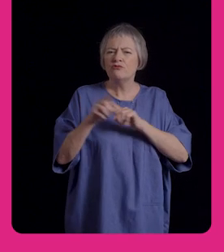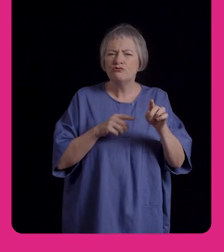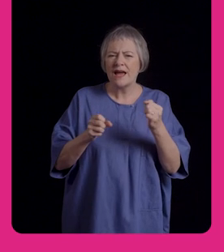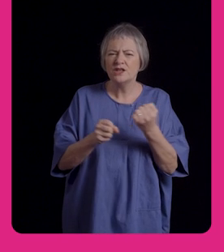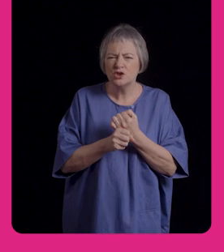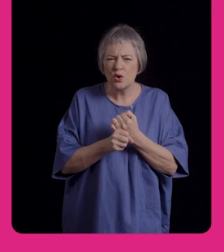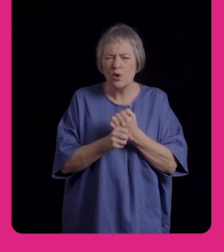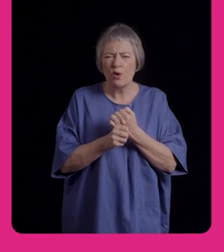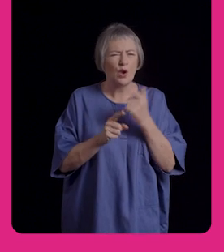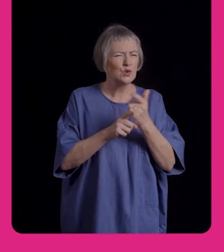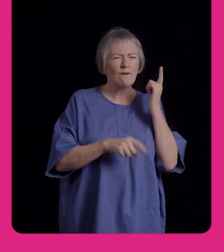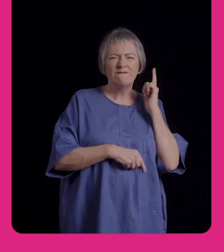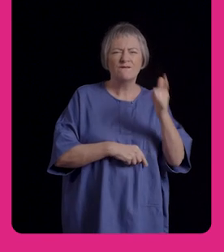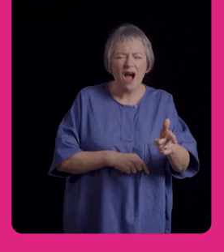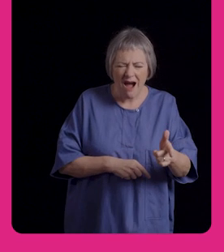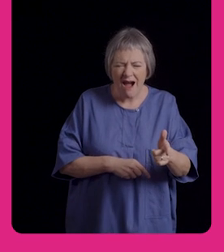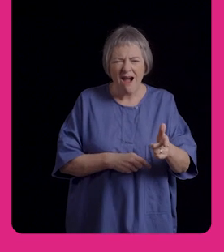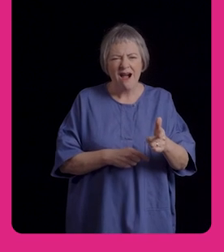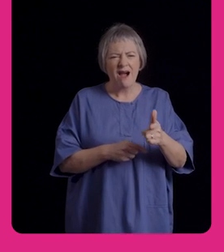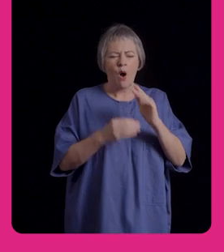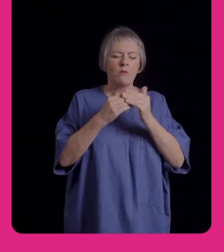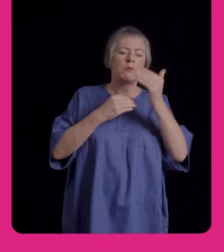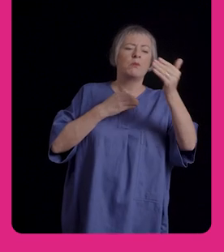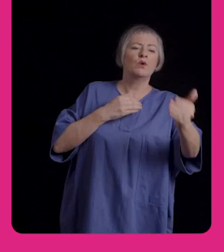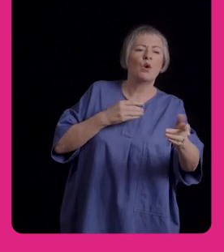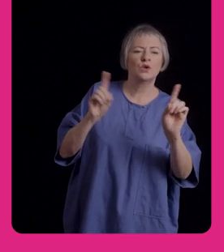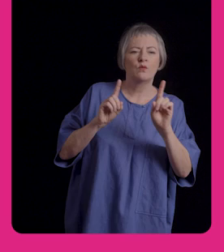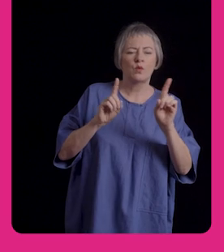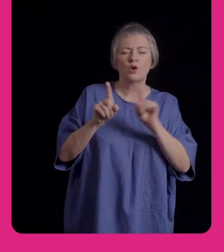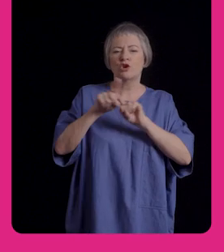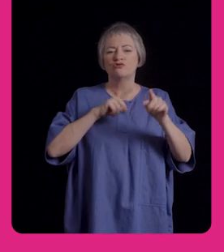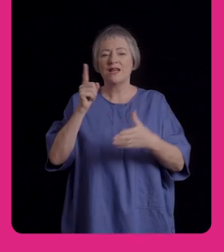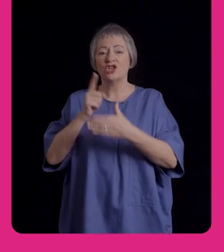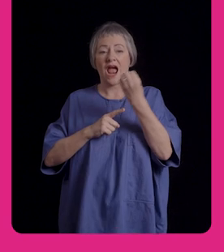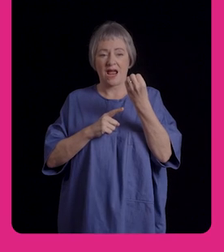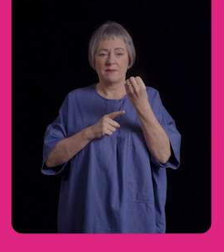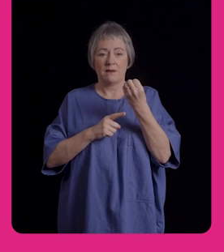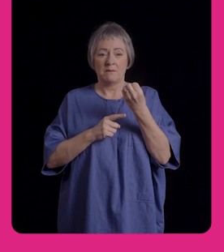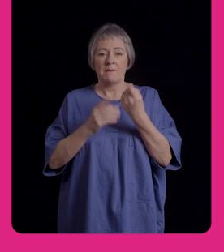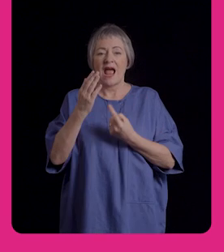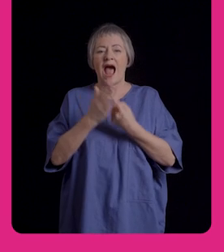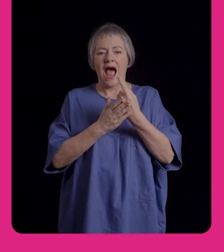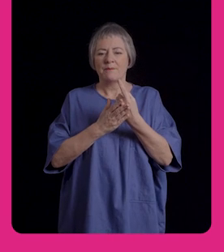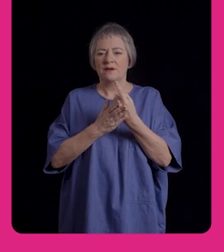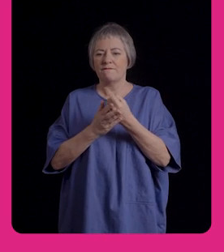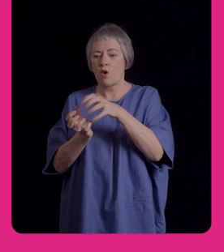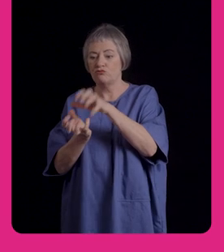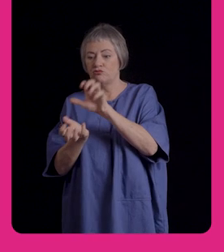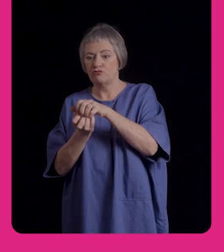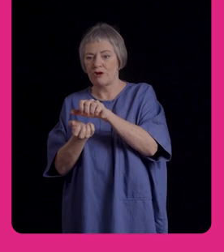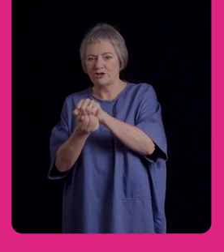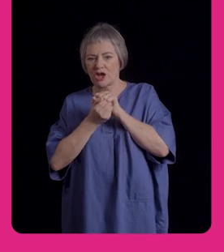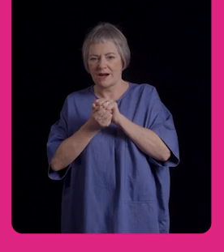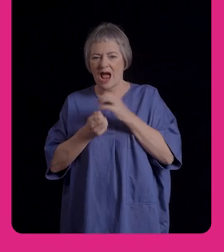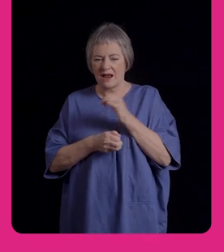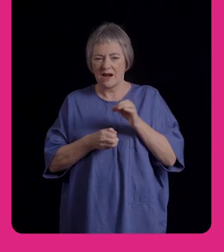is like far-fetched or beyond the scope of what might happen in Treasure Island, say perhaps you're from like a fantasy